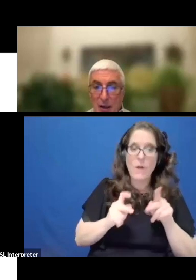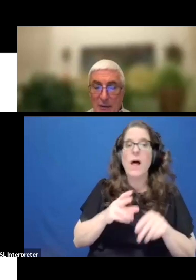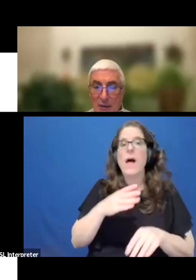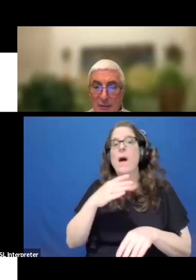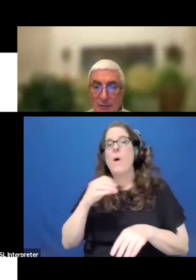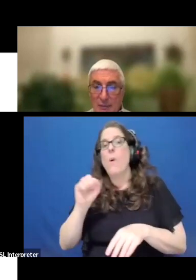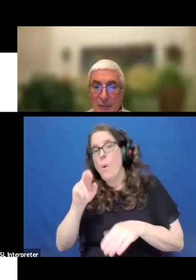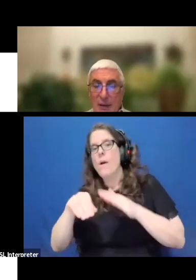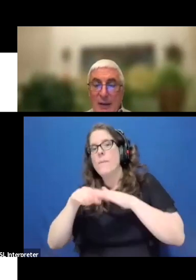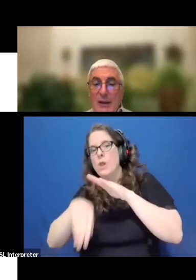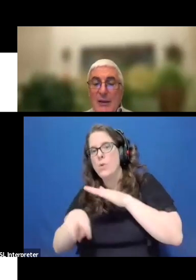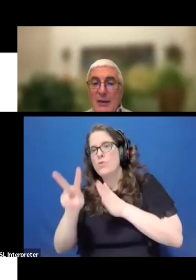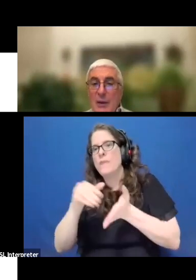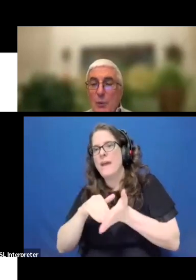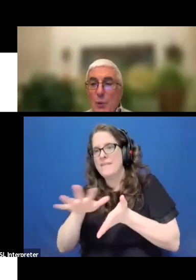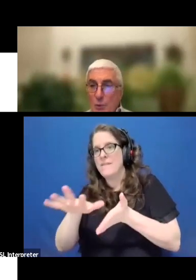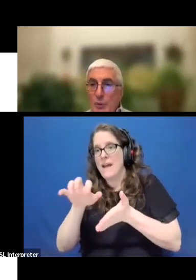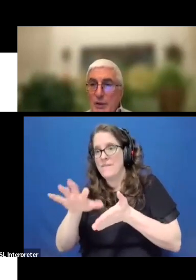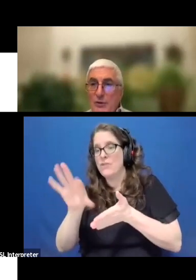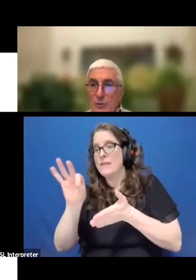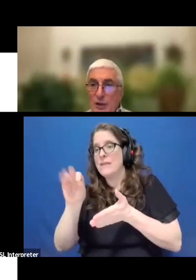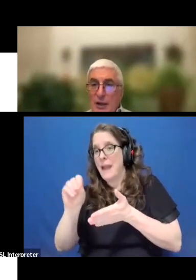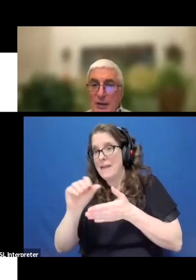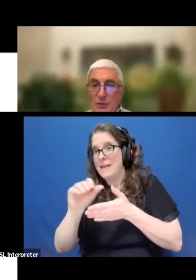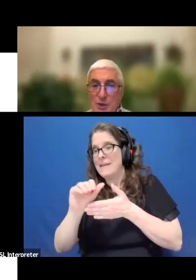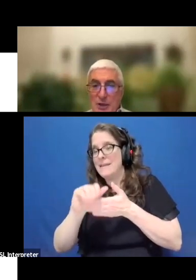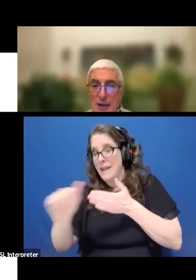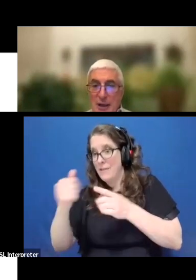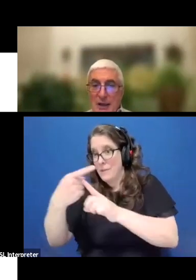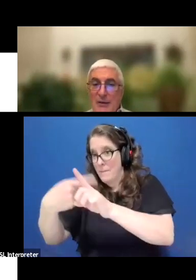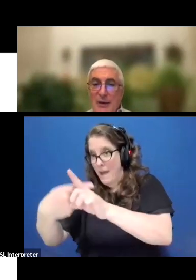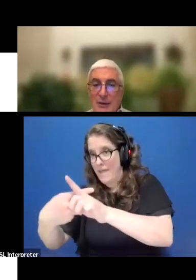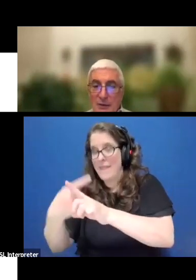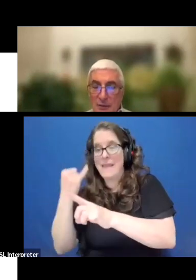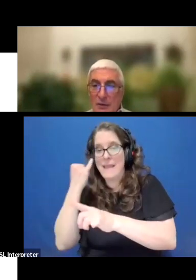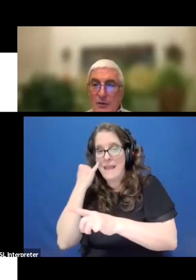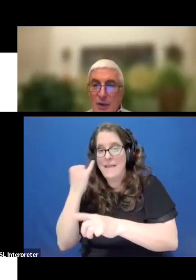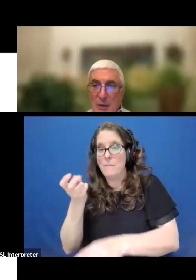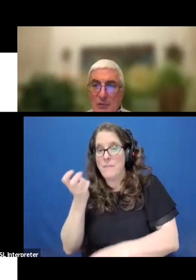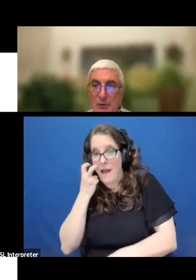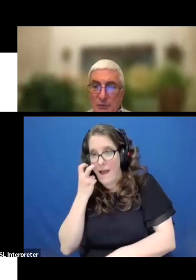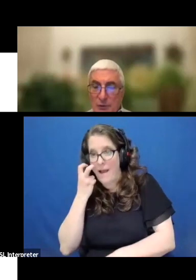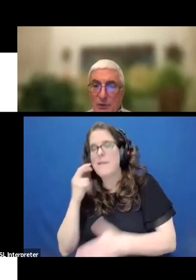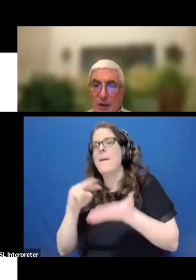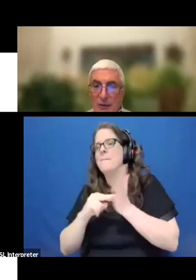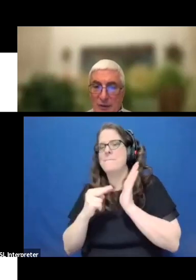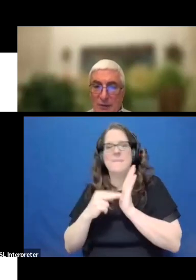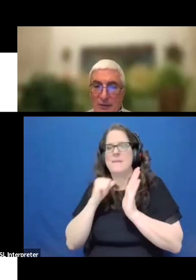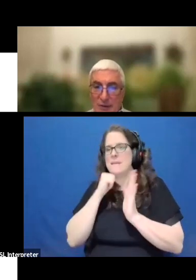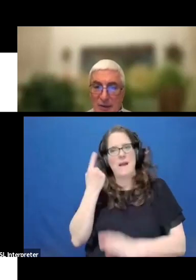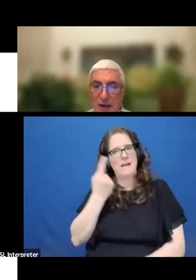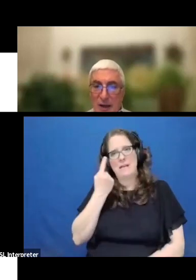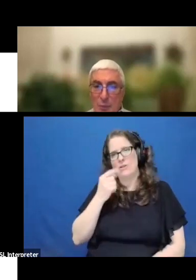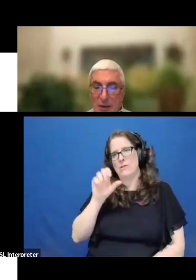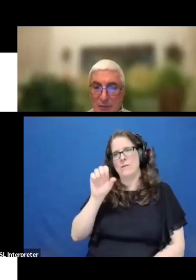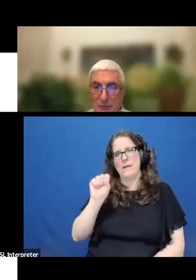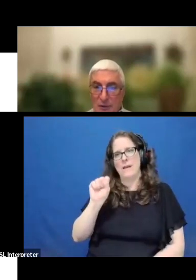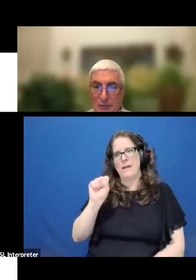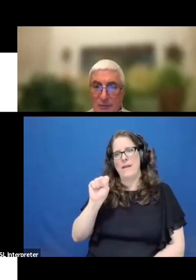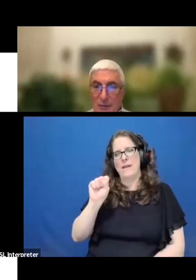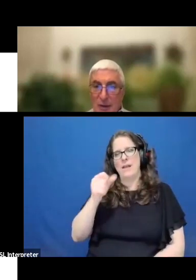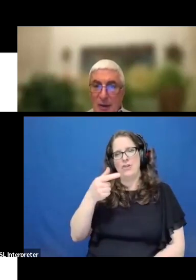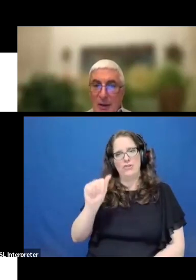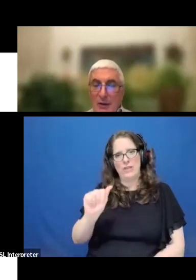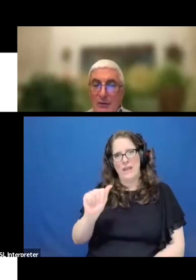are blind, then they won't be doing SGA and they can still keep their full SSDI